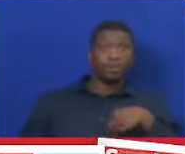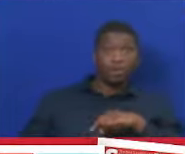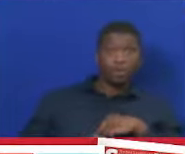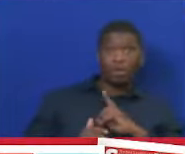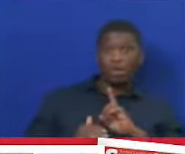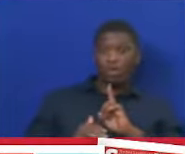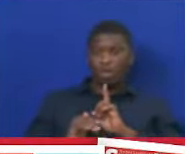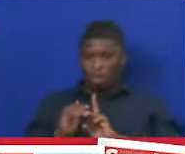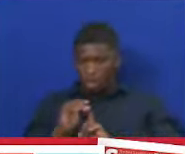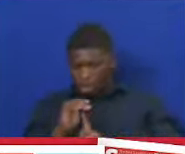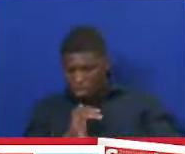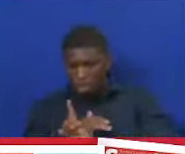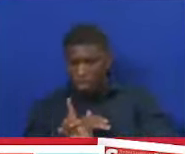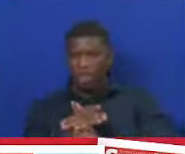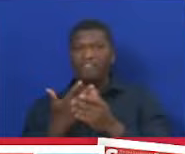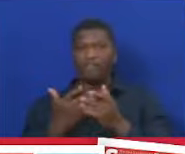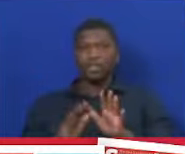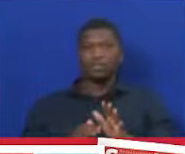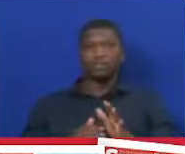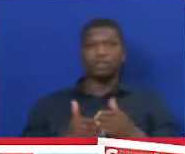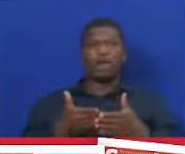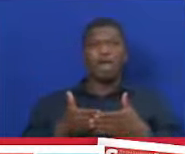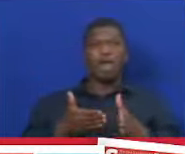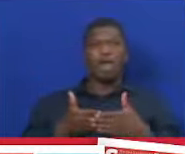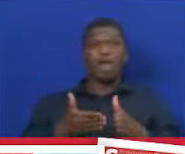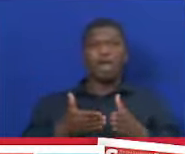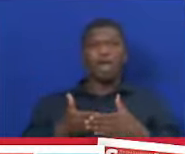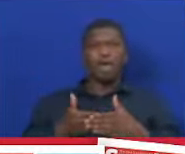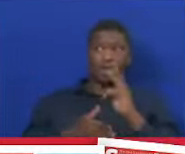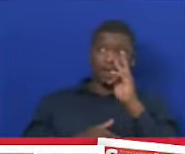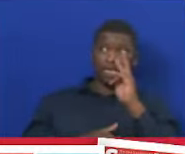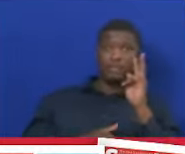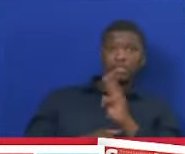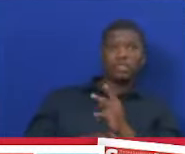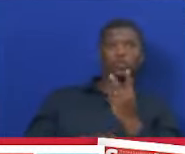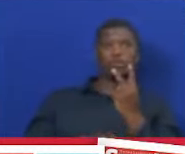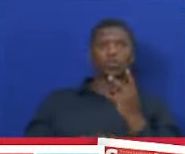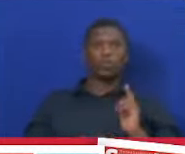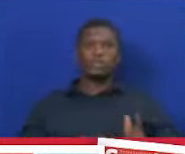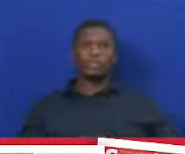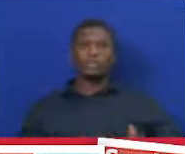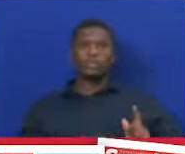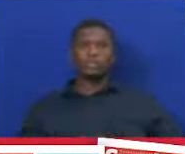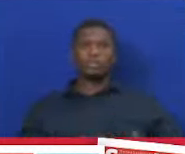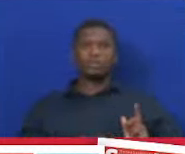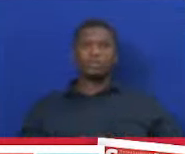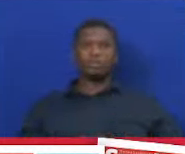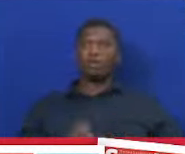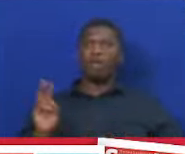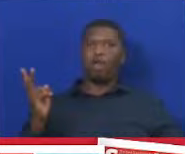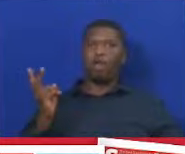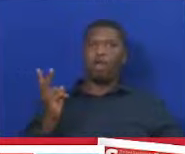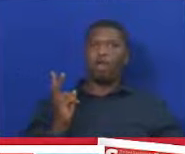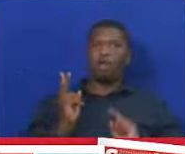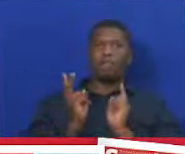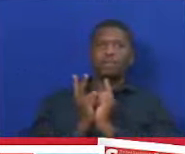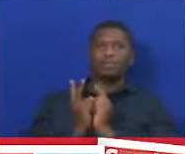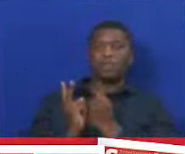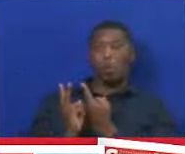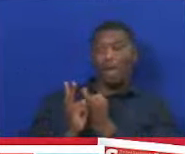guards who came known to me as Mr. Koza and